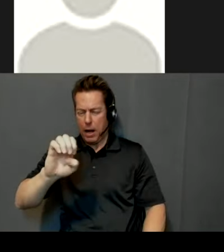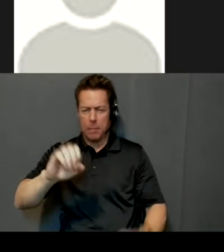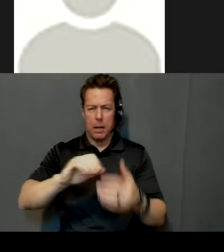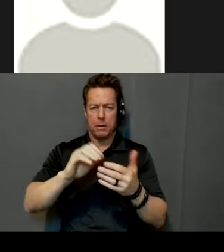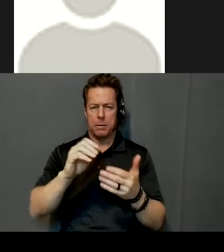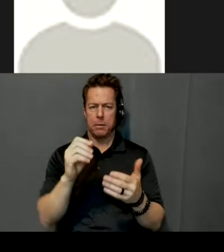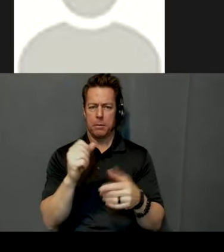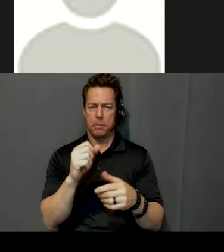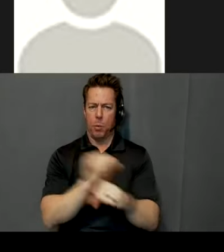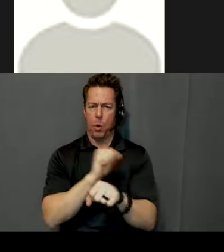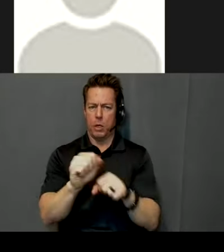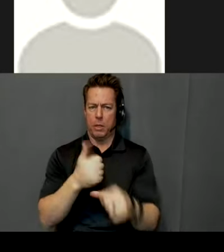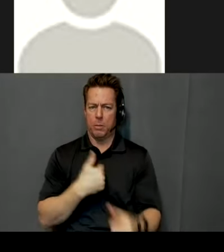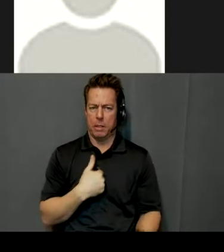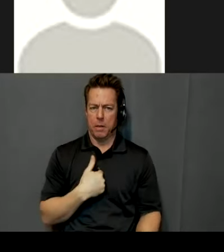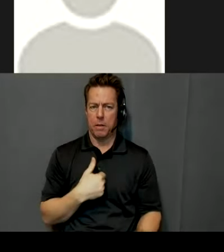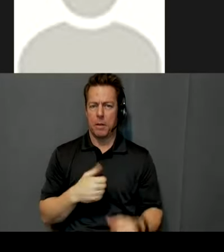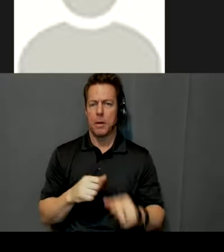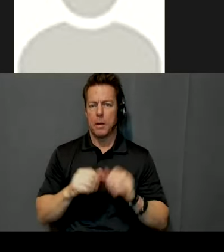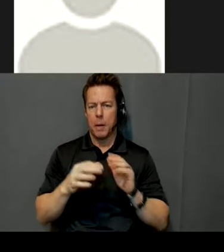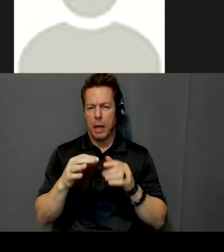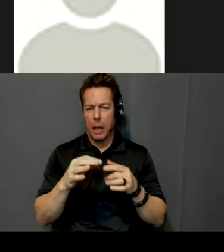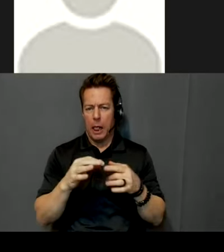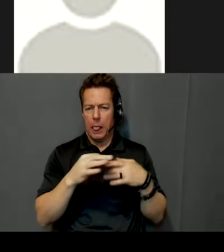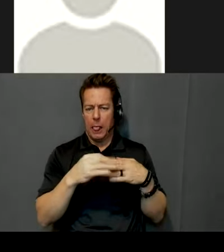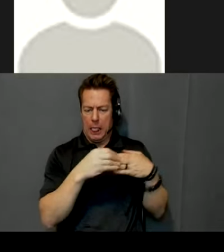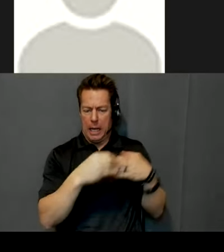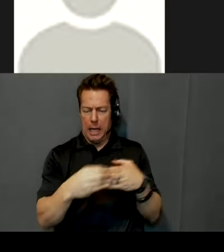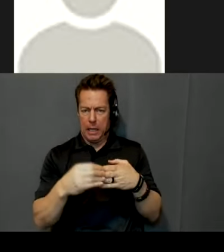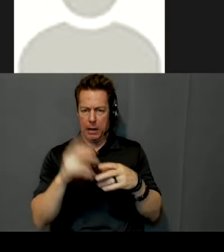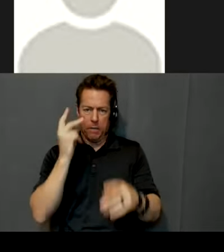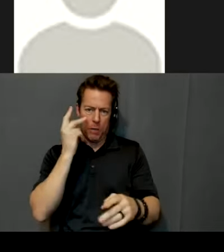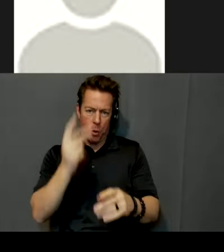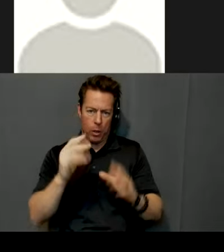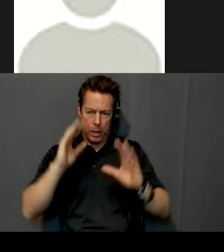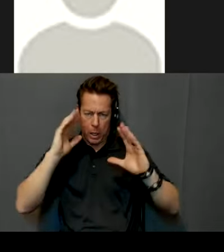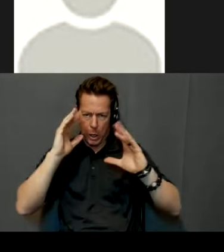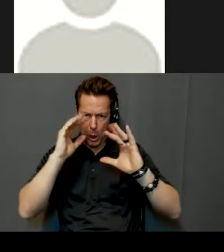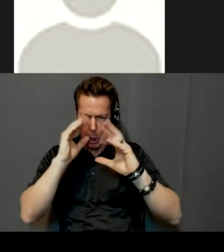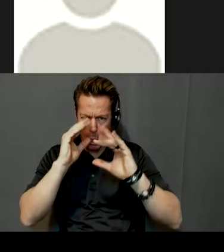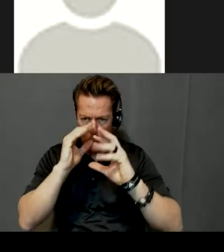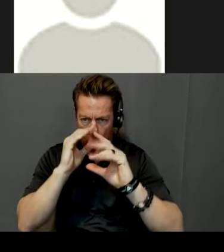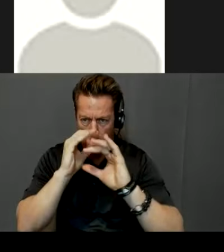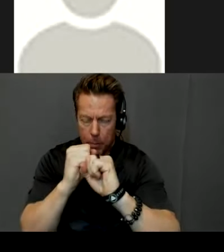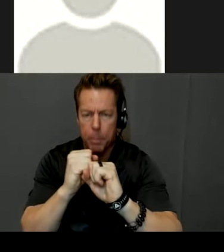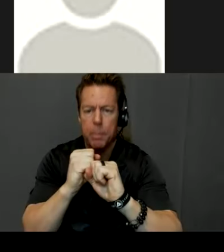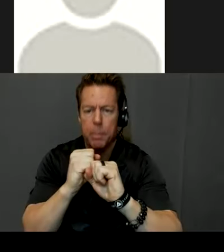work, leading a viewer in closer, and here it heightens the sense of